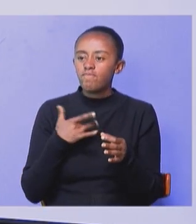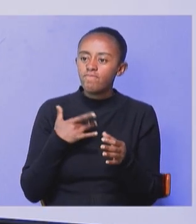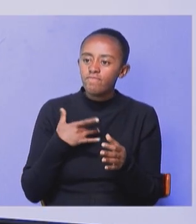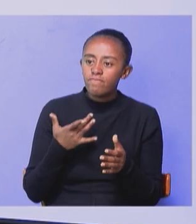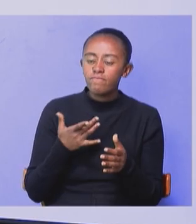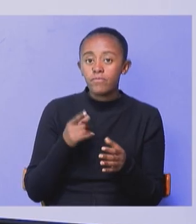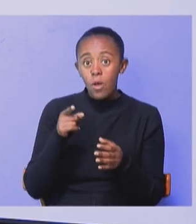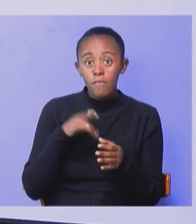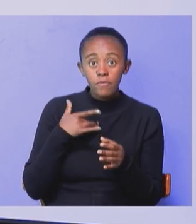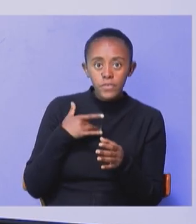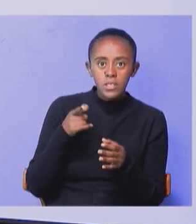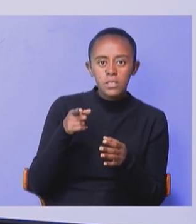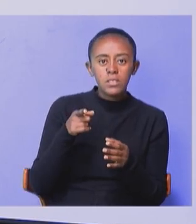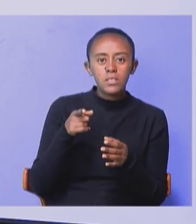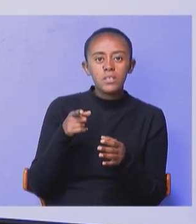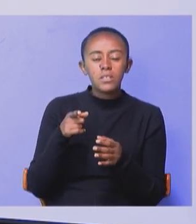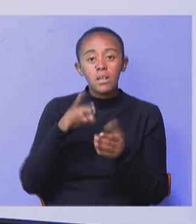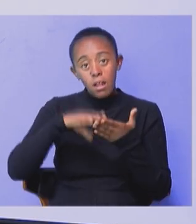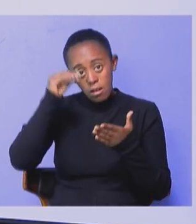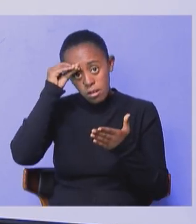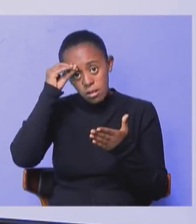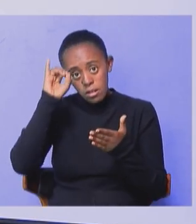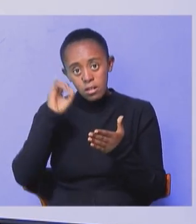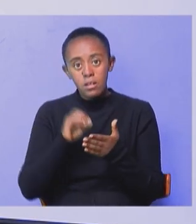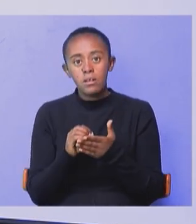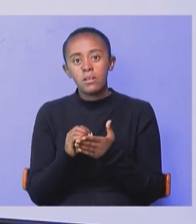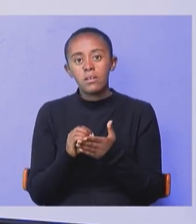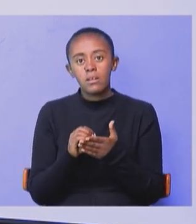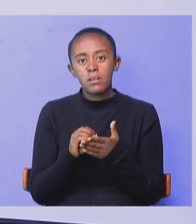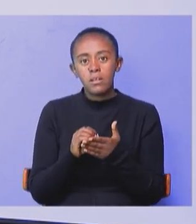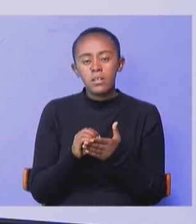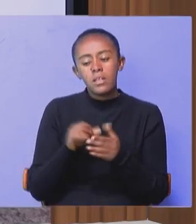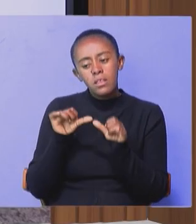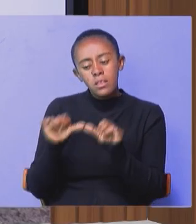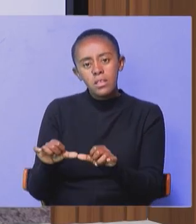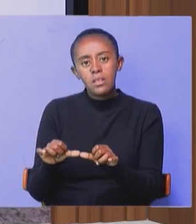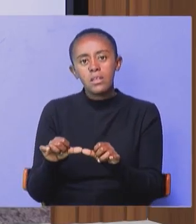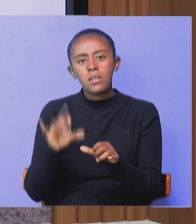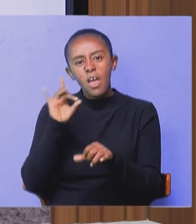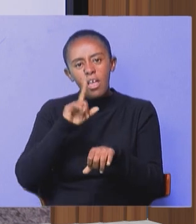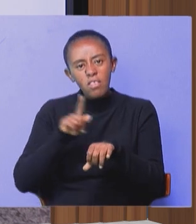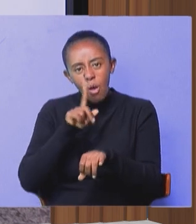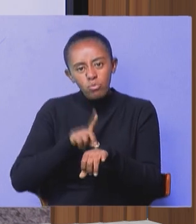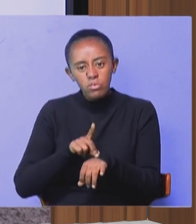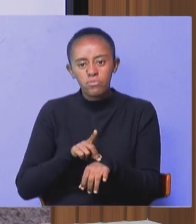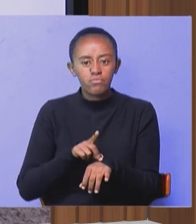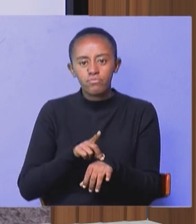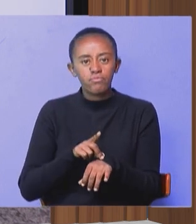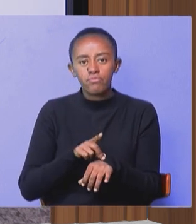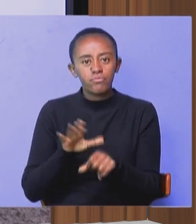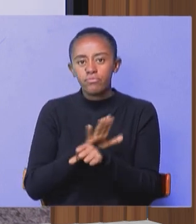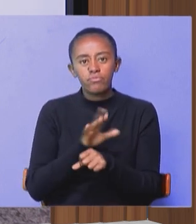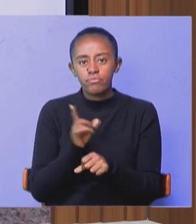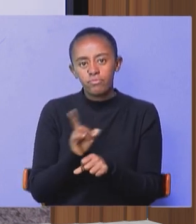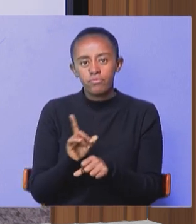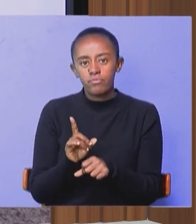one person feels that learning 8 hours or staying 8 hours in school is not enough, or